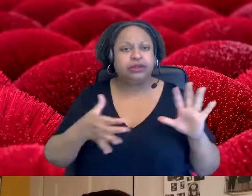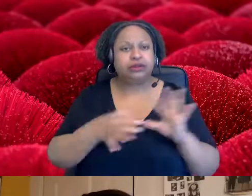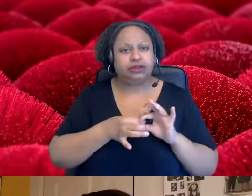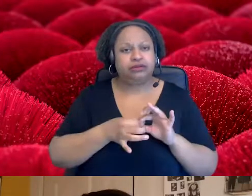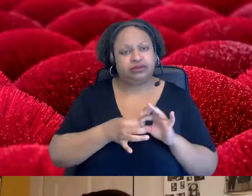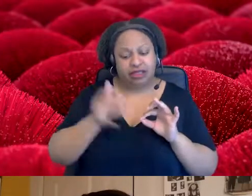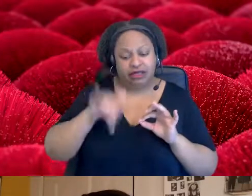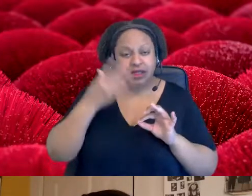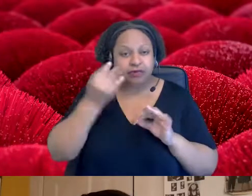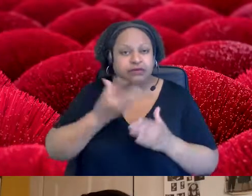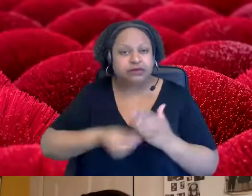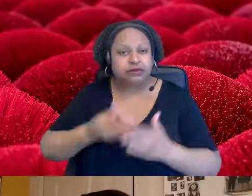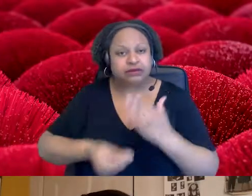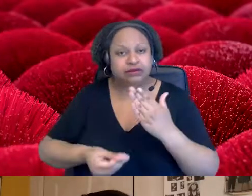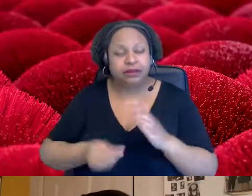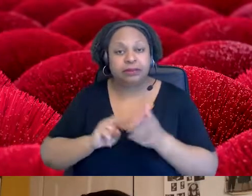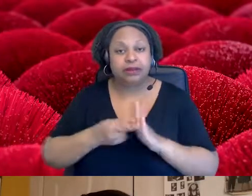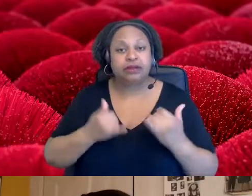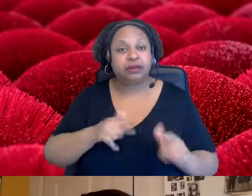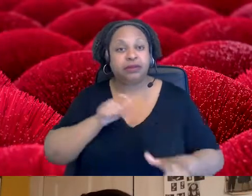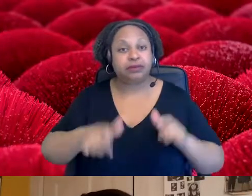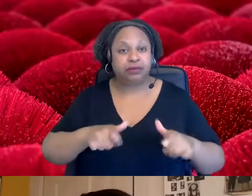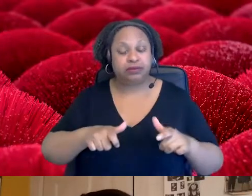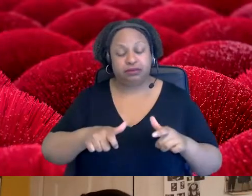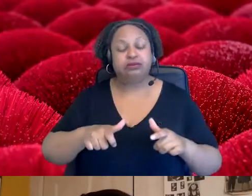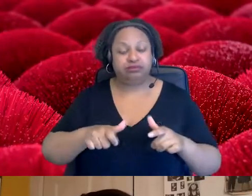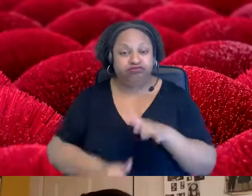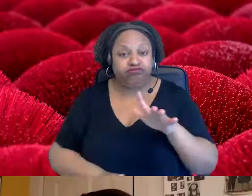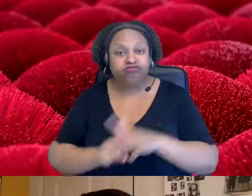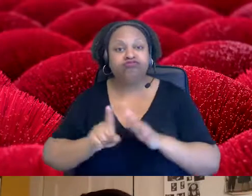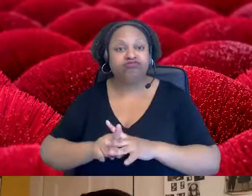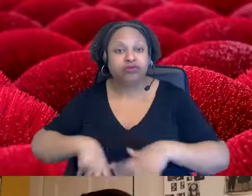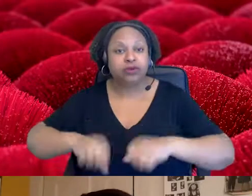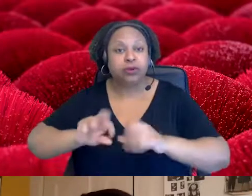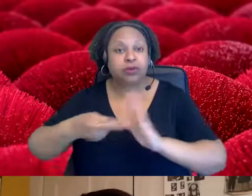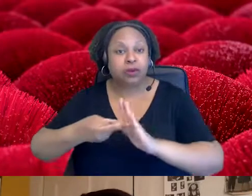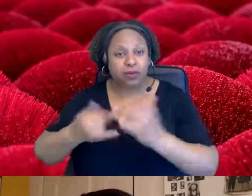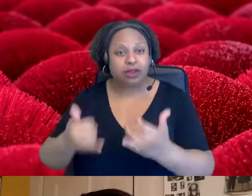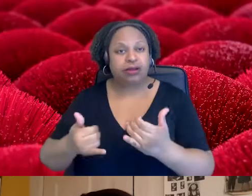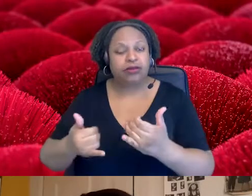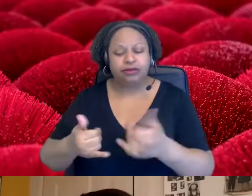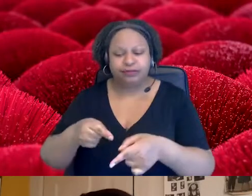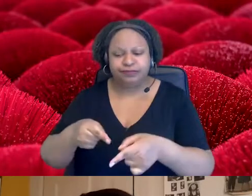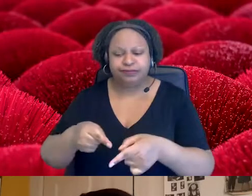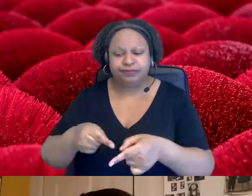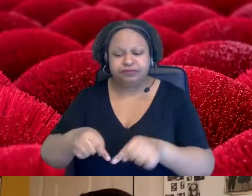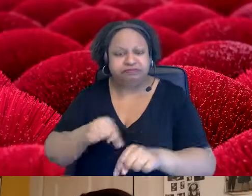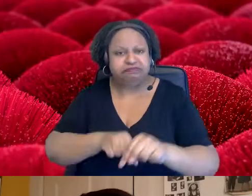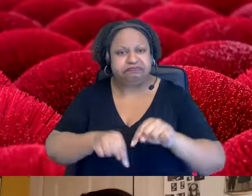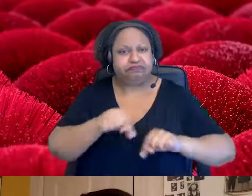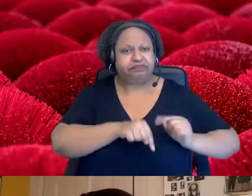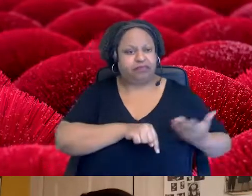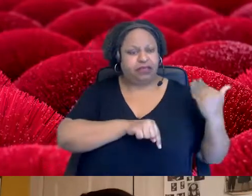forward and taking up these new positions to sort of find out what were the past values, what were the roles and responsibilities that